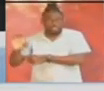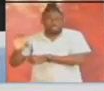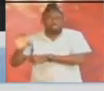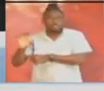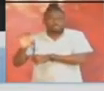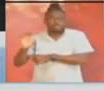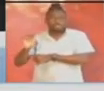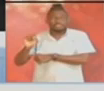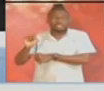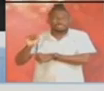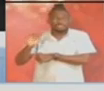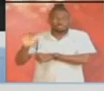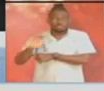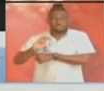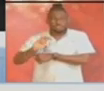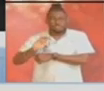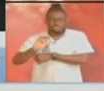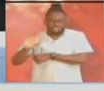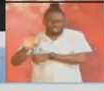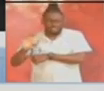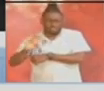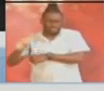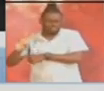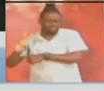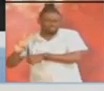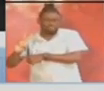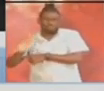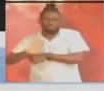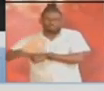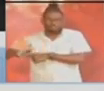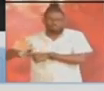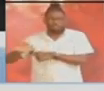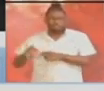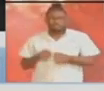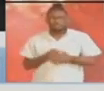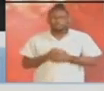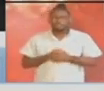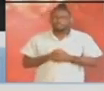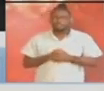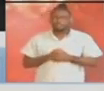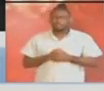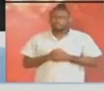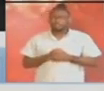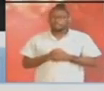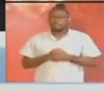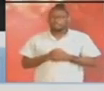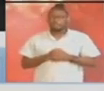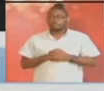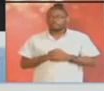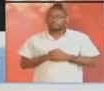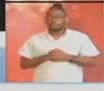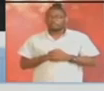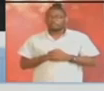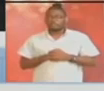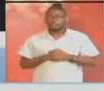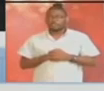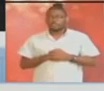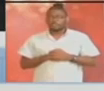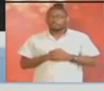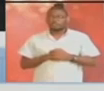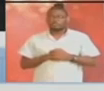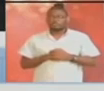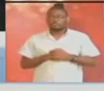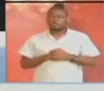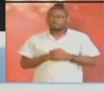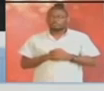are small, they have actually doubled in St. Andrew, St. David. What we can't see, again, because of the translation or the sign language